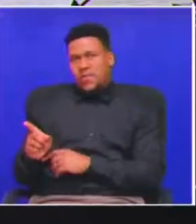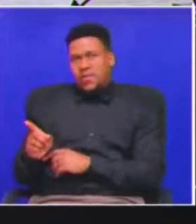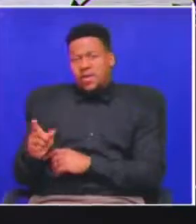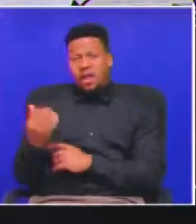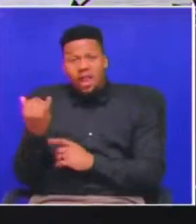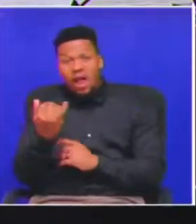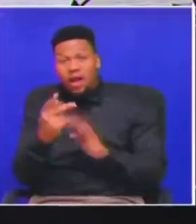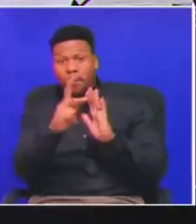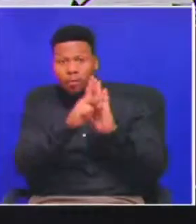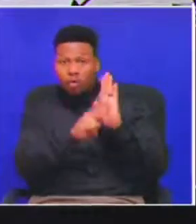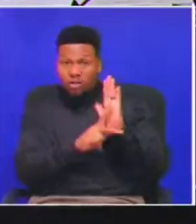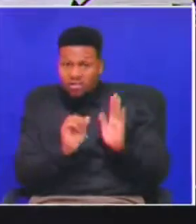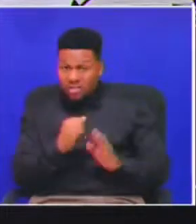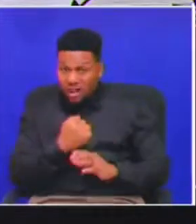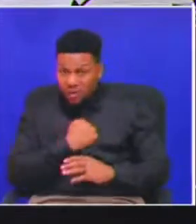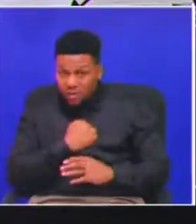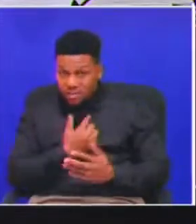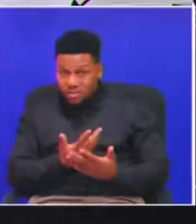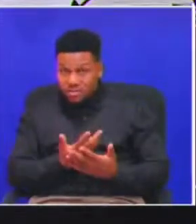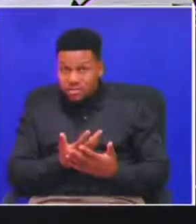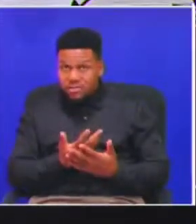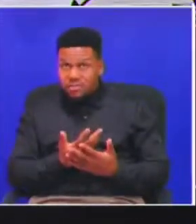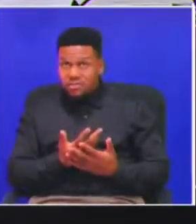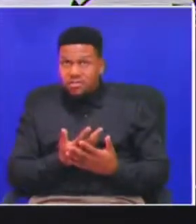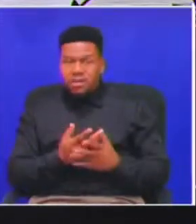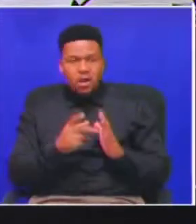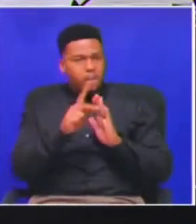in any locale where we go.